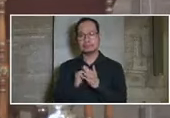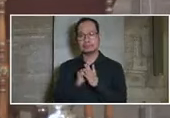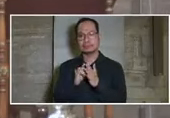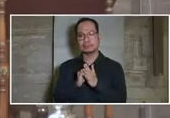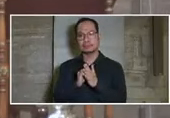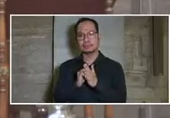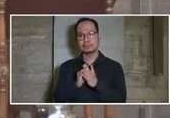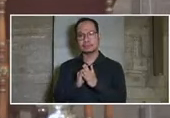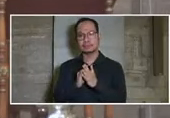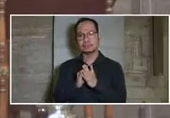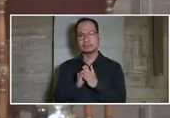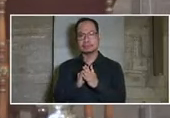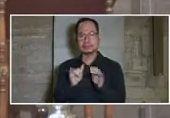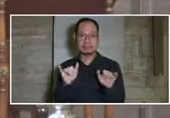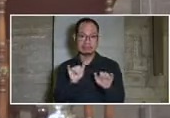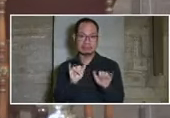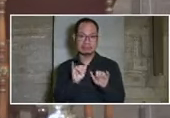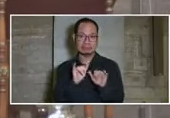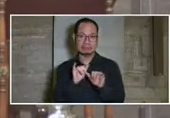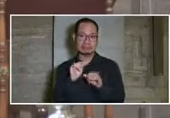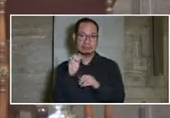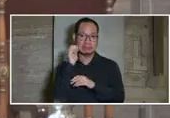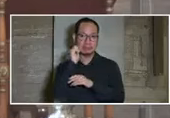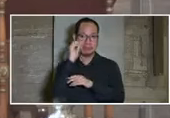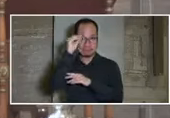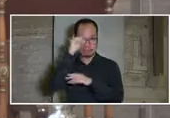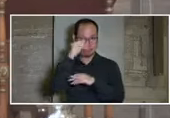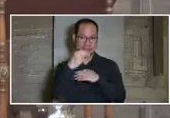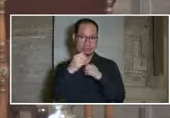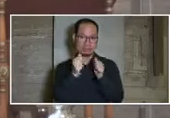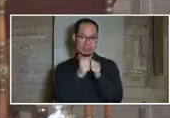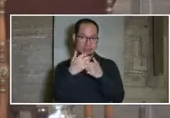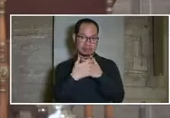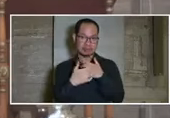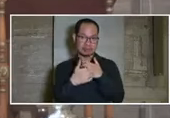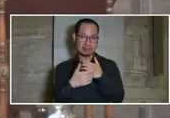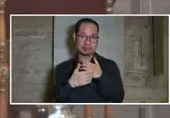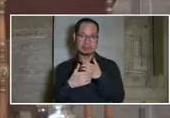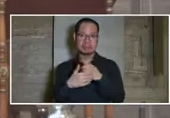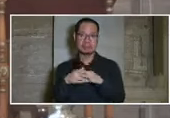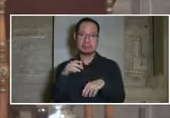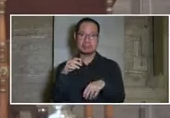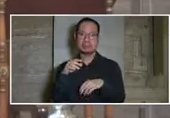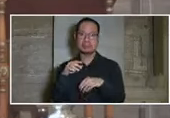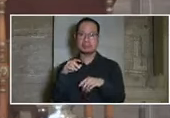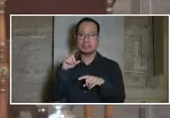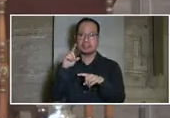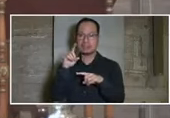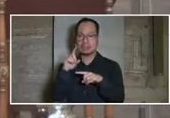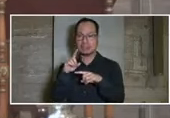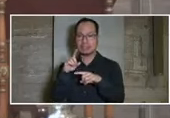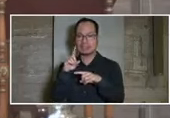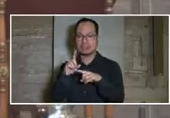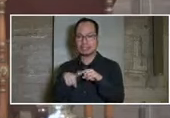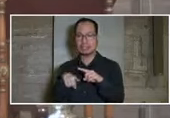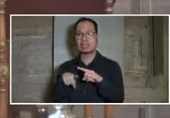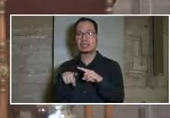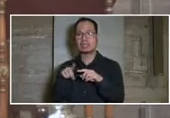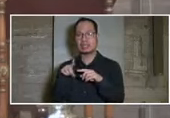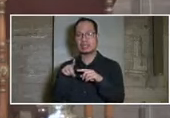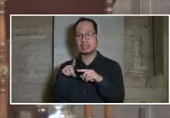like this woman with hemorrhages, can even find a fitting result or a